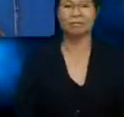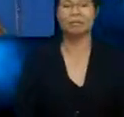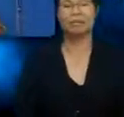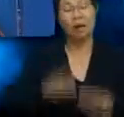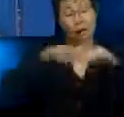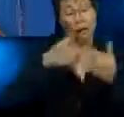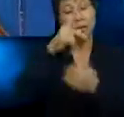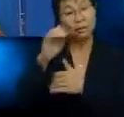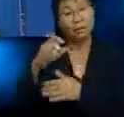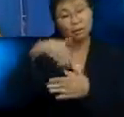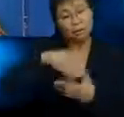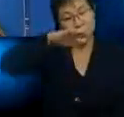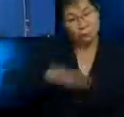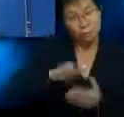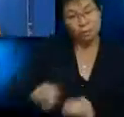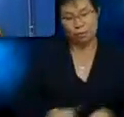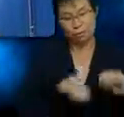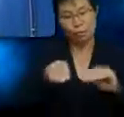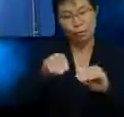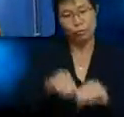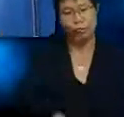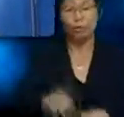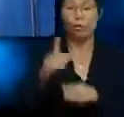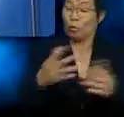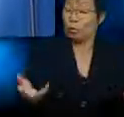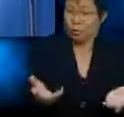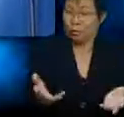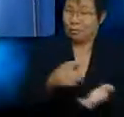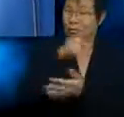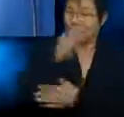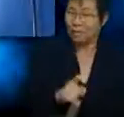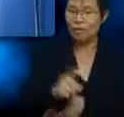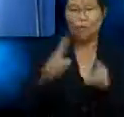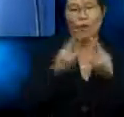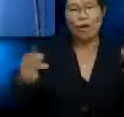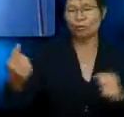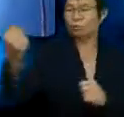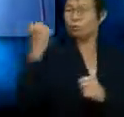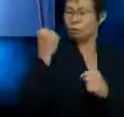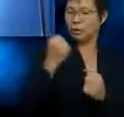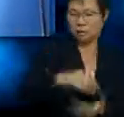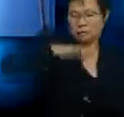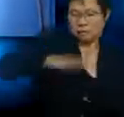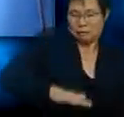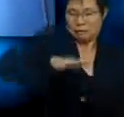How does this cradle move? Well, it needs a very strong spring.